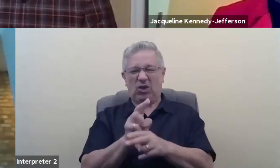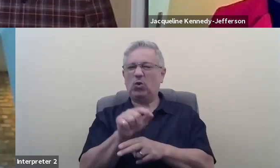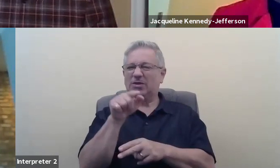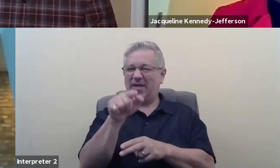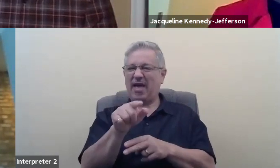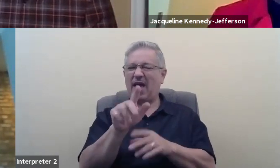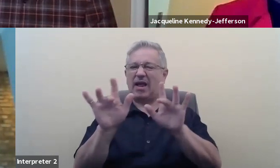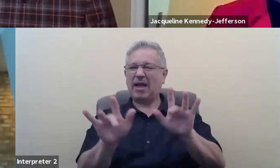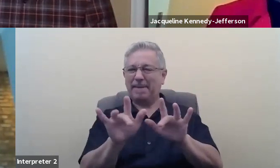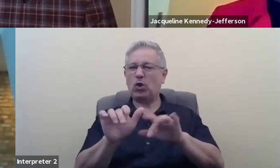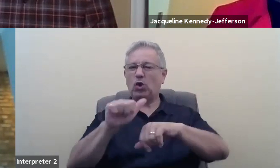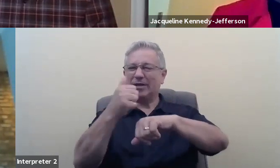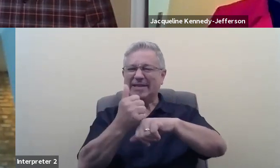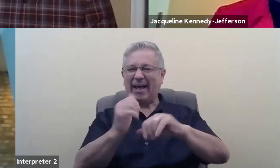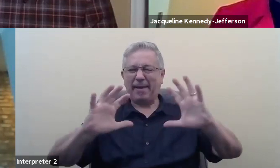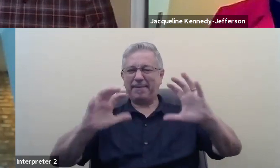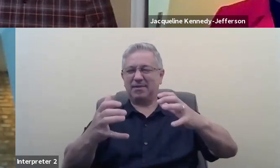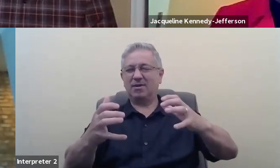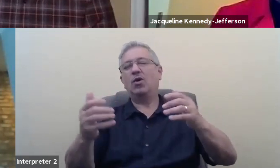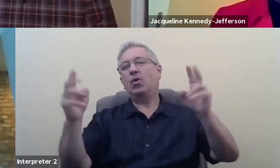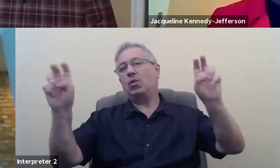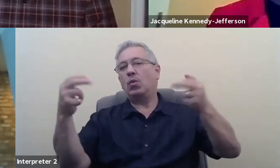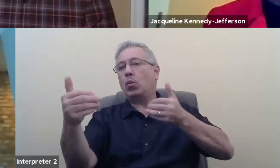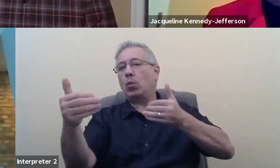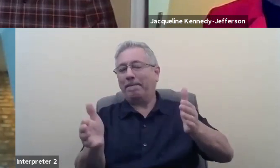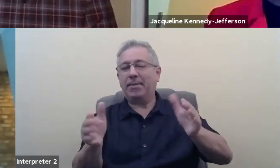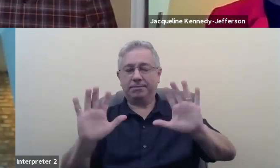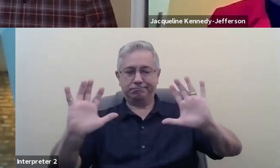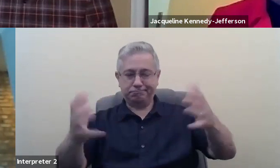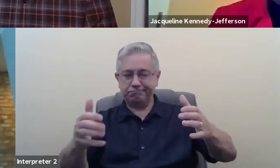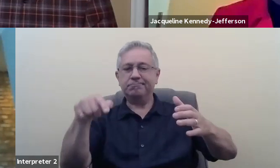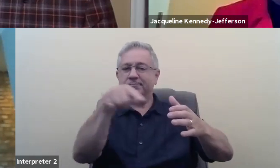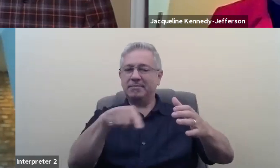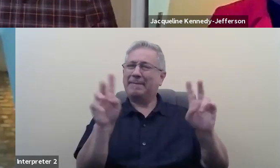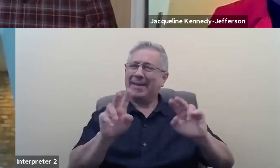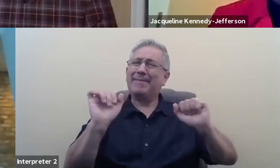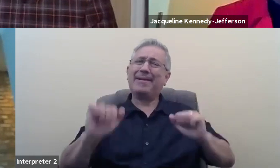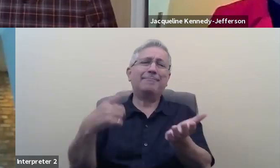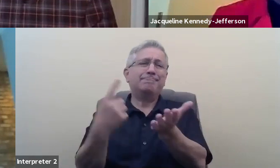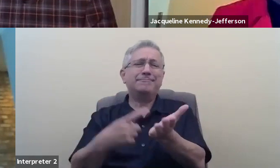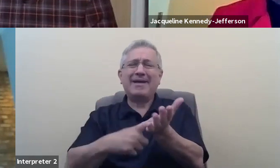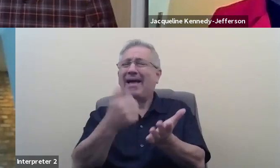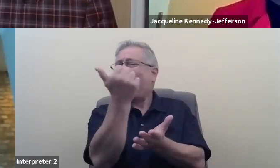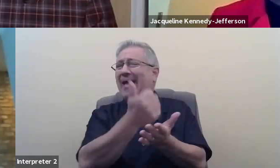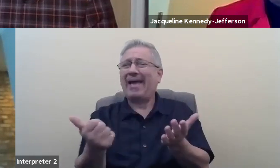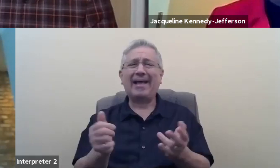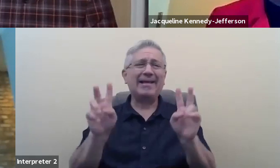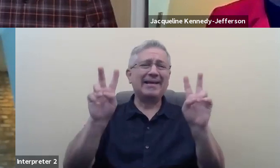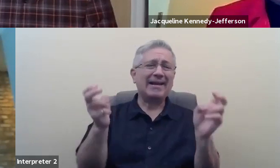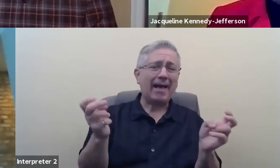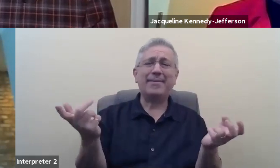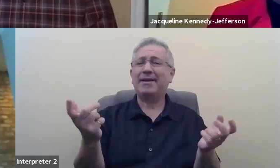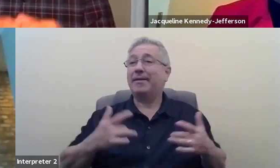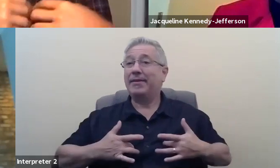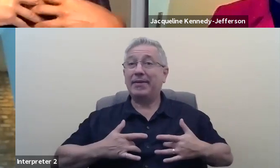allow people to talk about things they're feeling, things that are going on, with them, the change in their